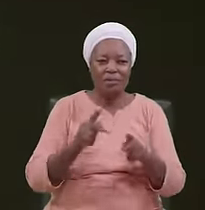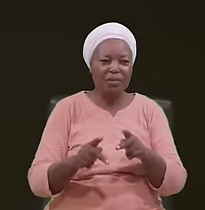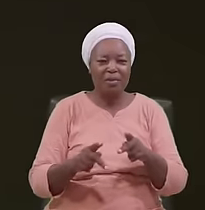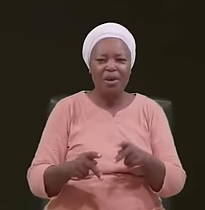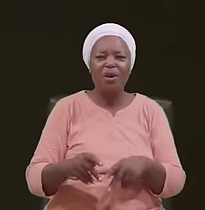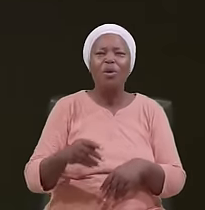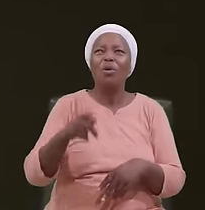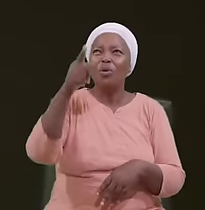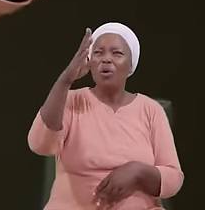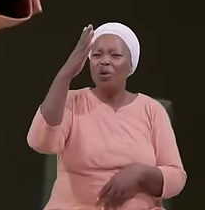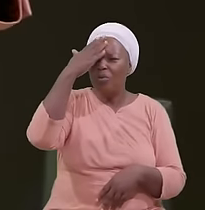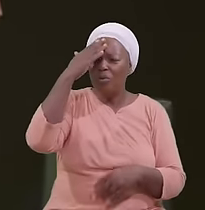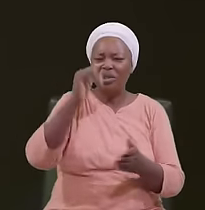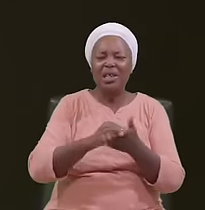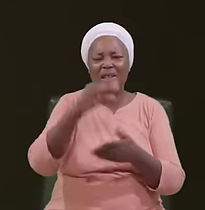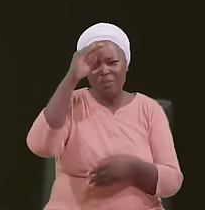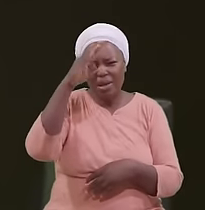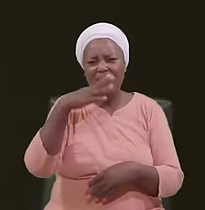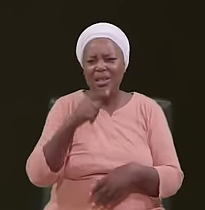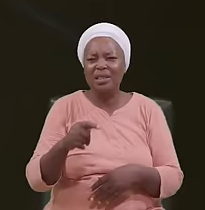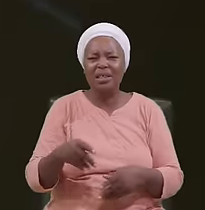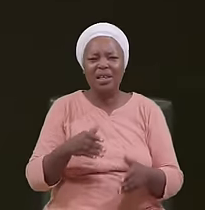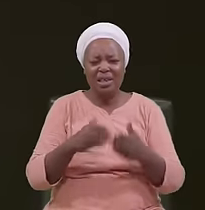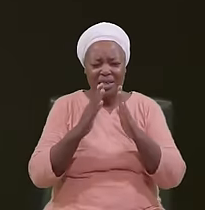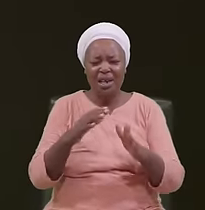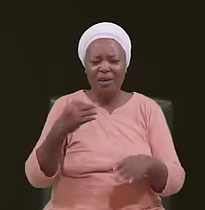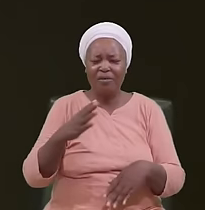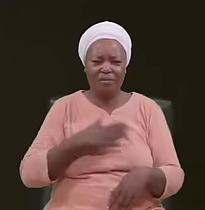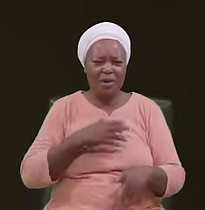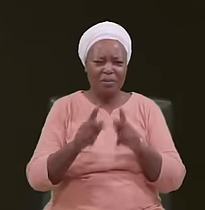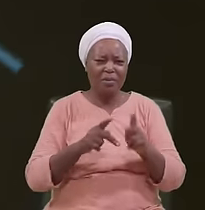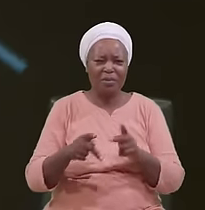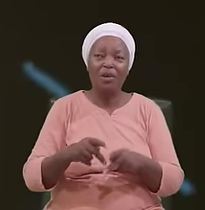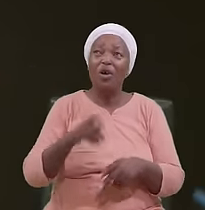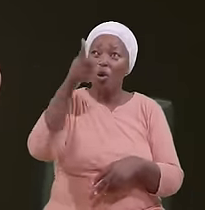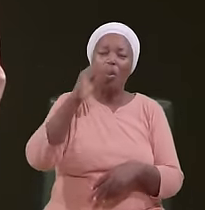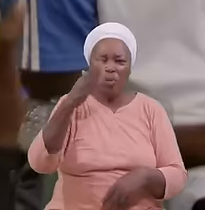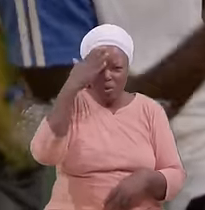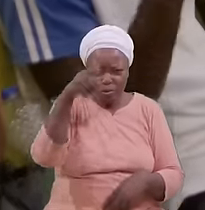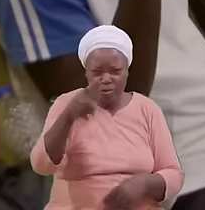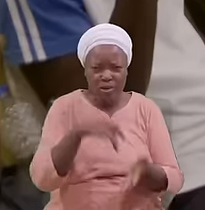recognized that man, the captain of my people. He will recognize you.